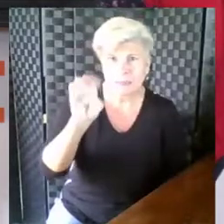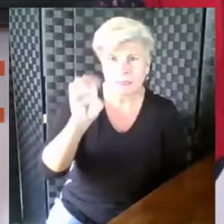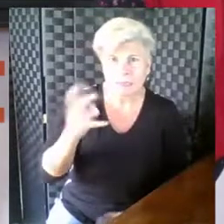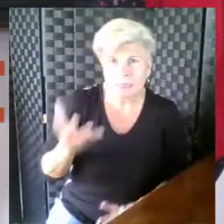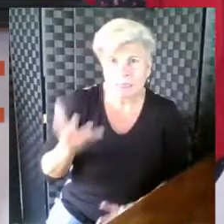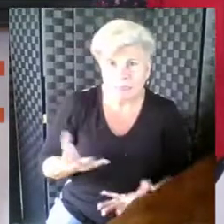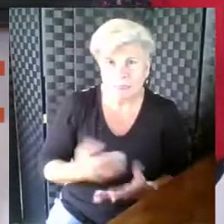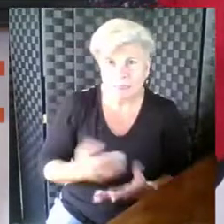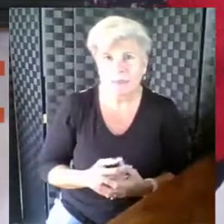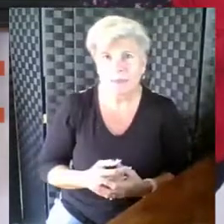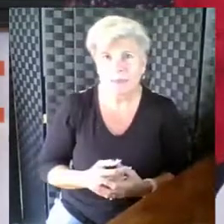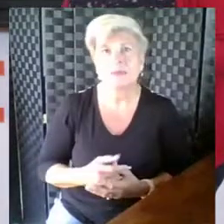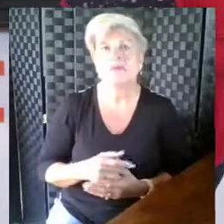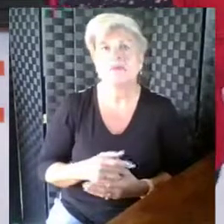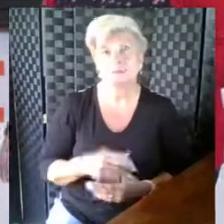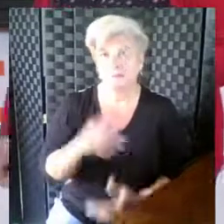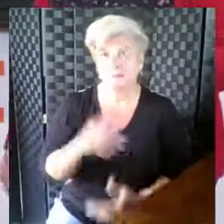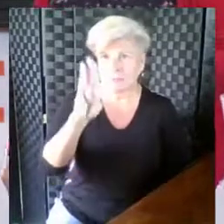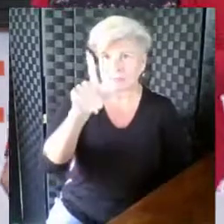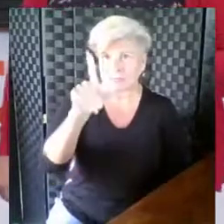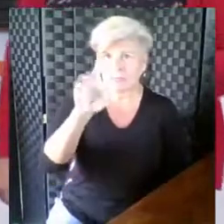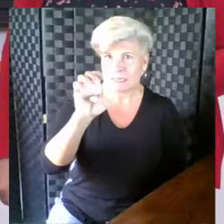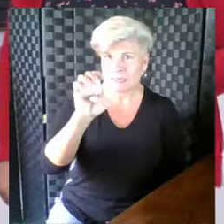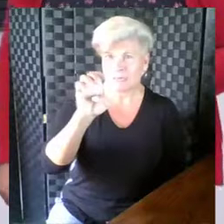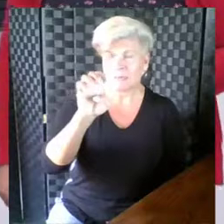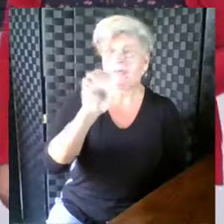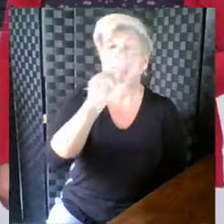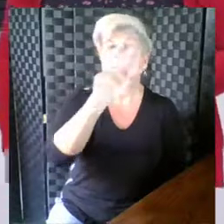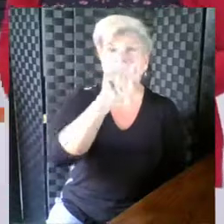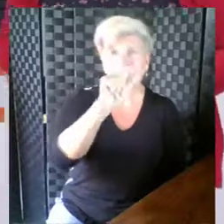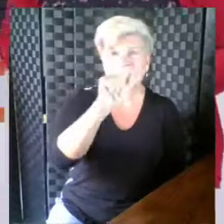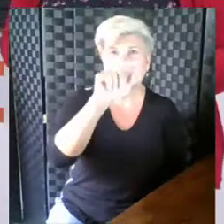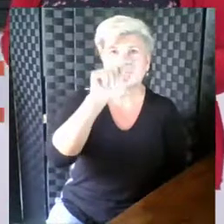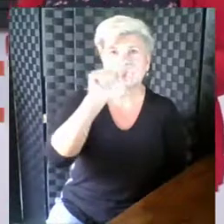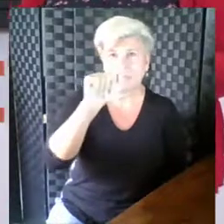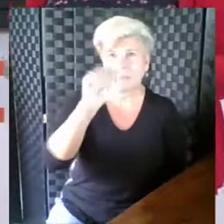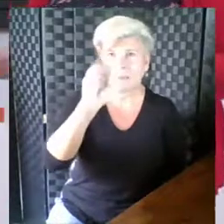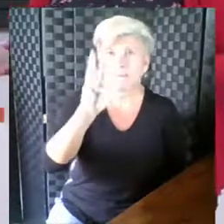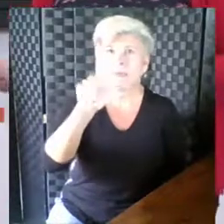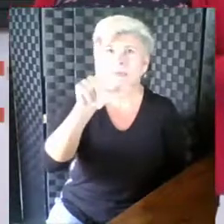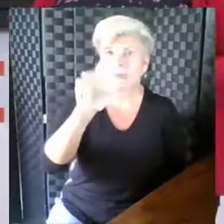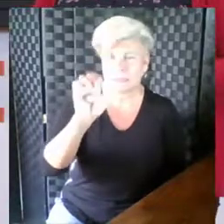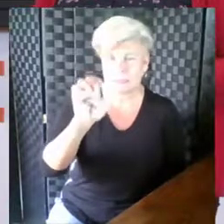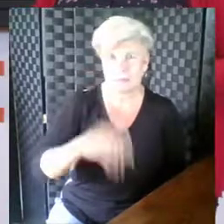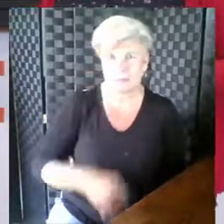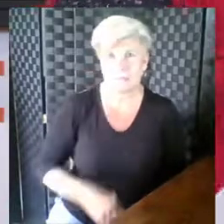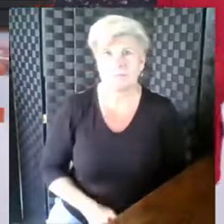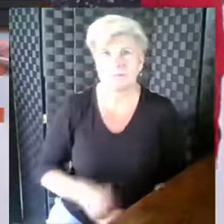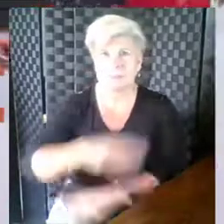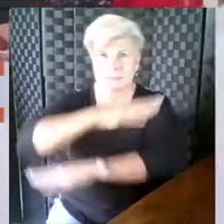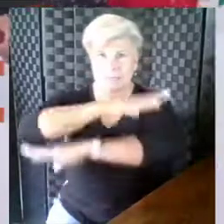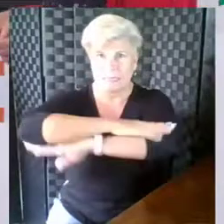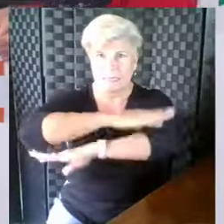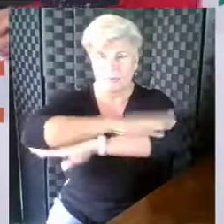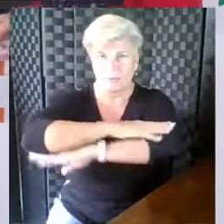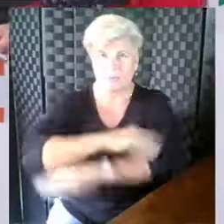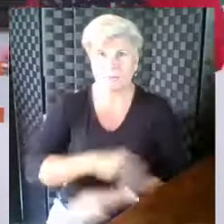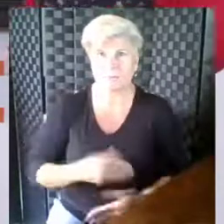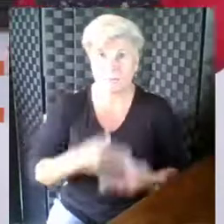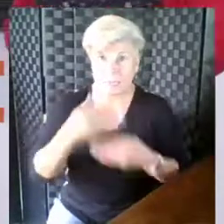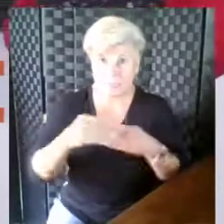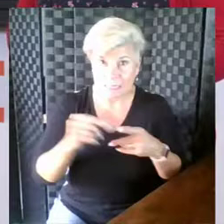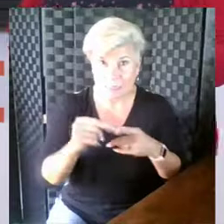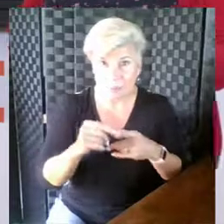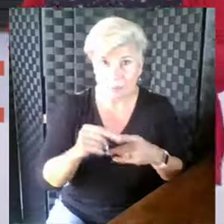If you said BLE, you are correct. table. The next